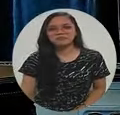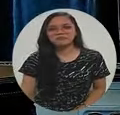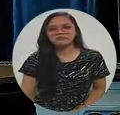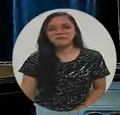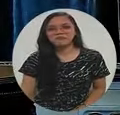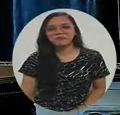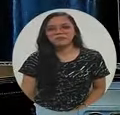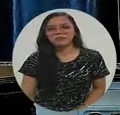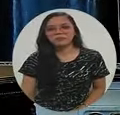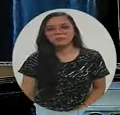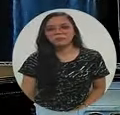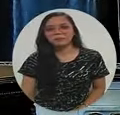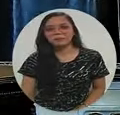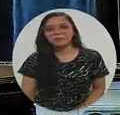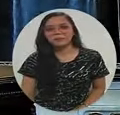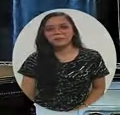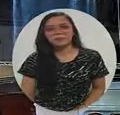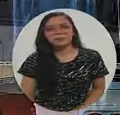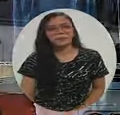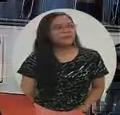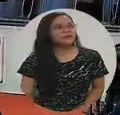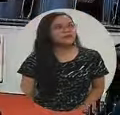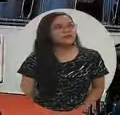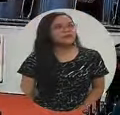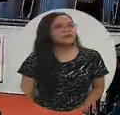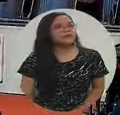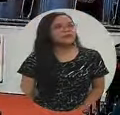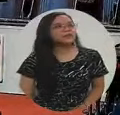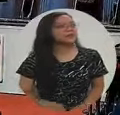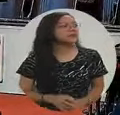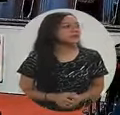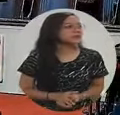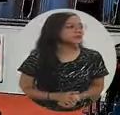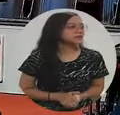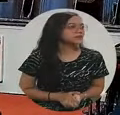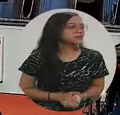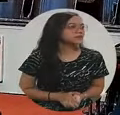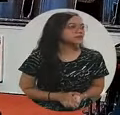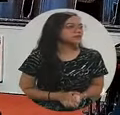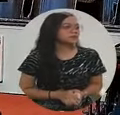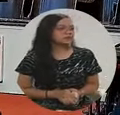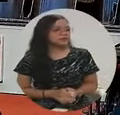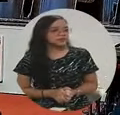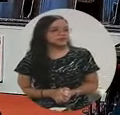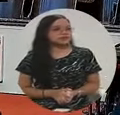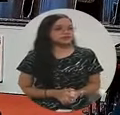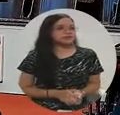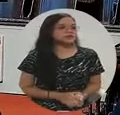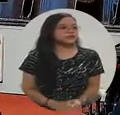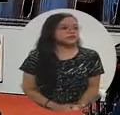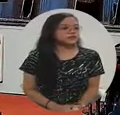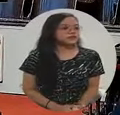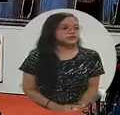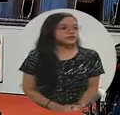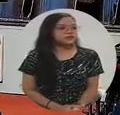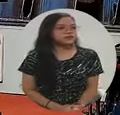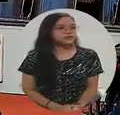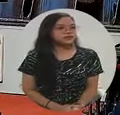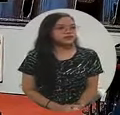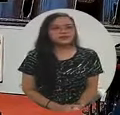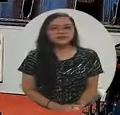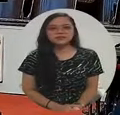pre, kamusta ka? Oh, mag-order ko pare mga ang ako mga lima kabaso. Oh, ikaw si ko pare diya.